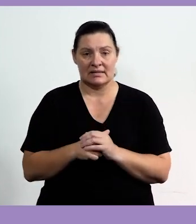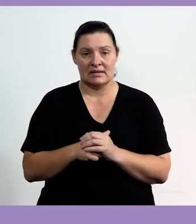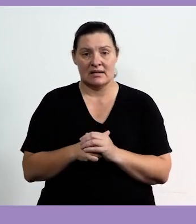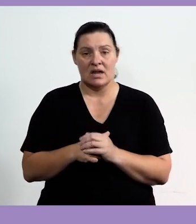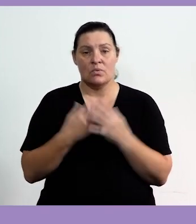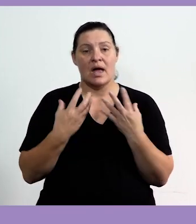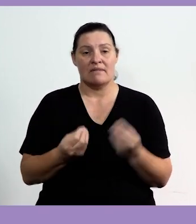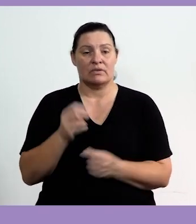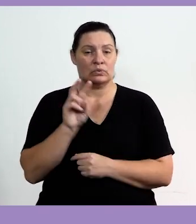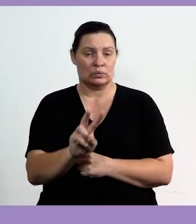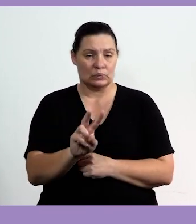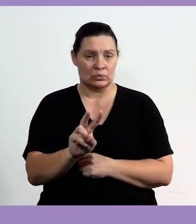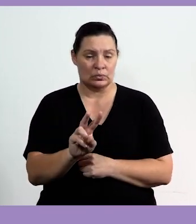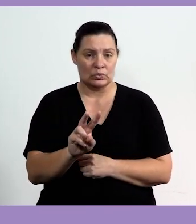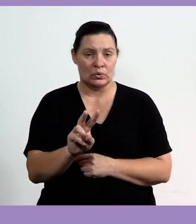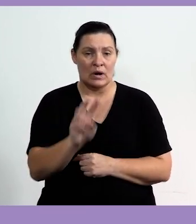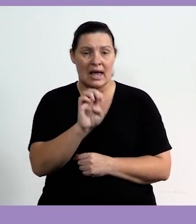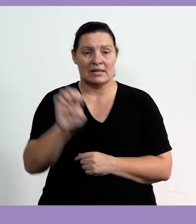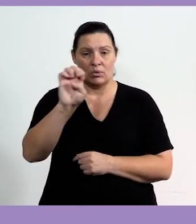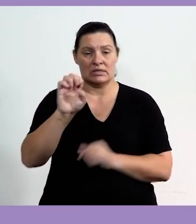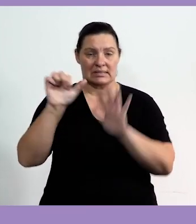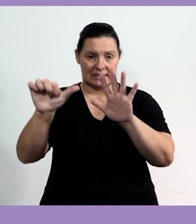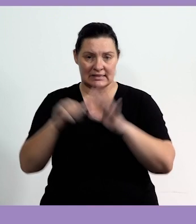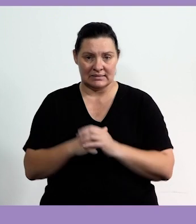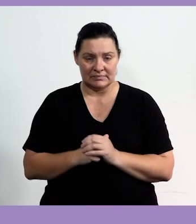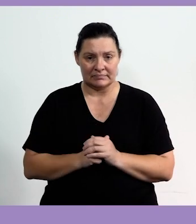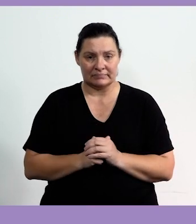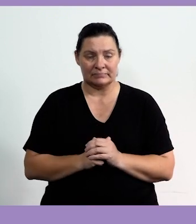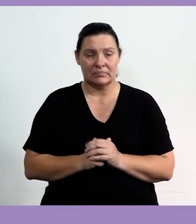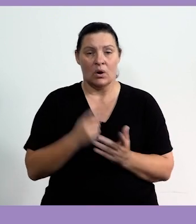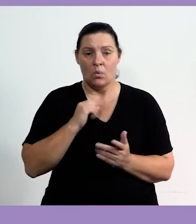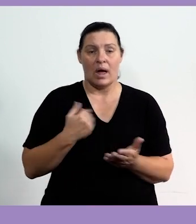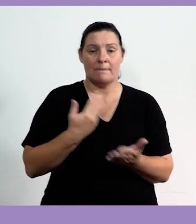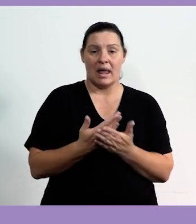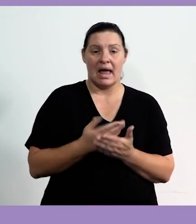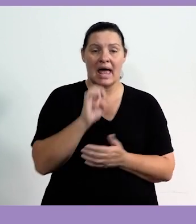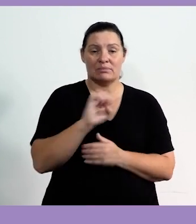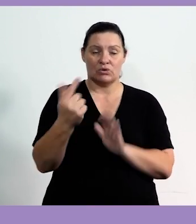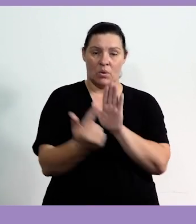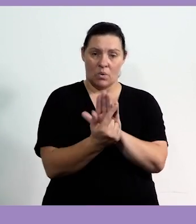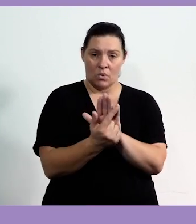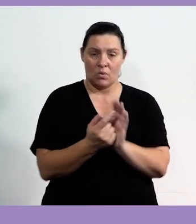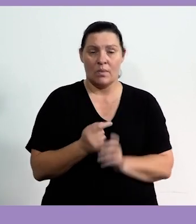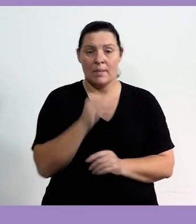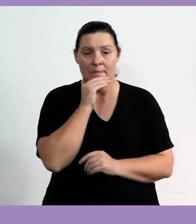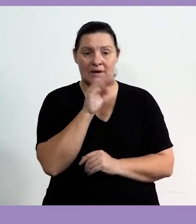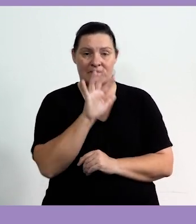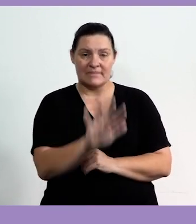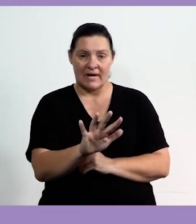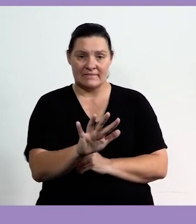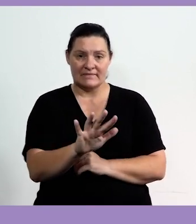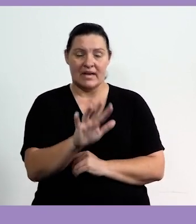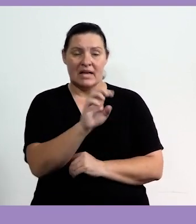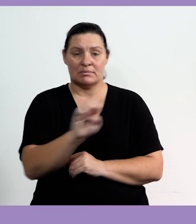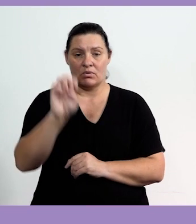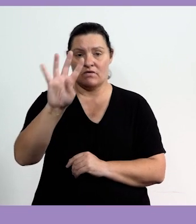negative 6, and we have 2 exponent 6. When we apply our exponential laws,